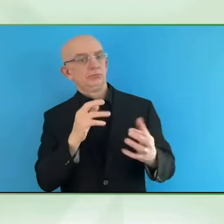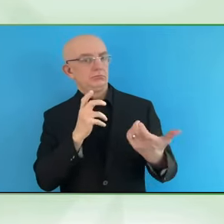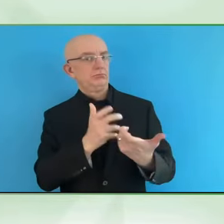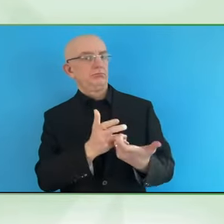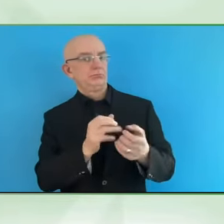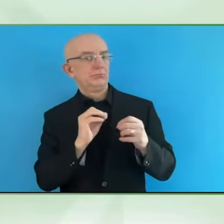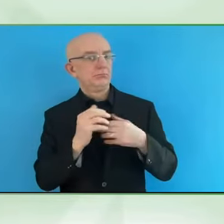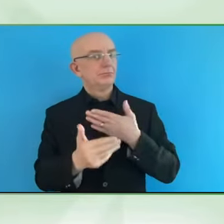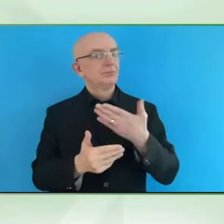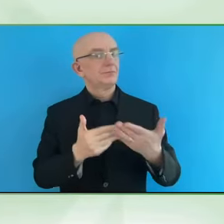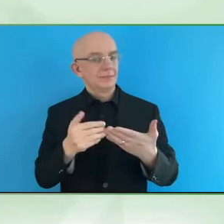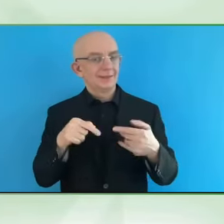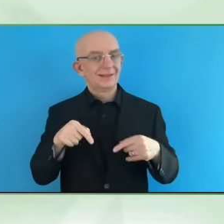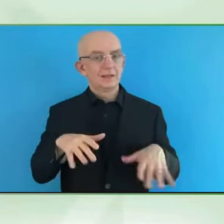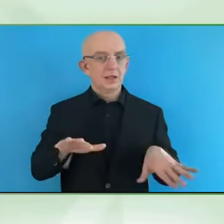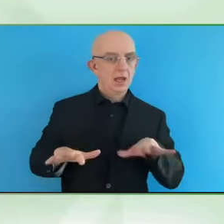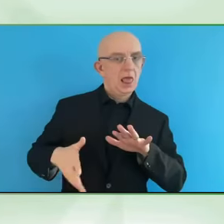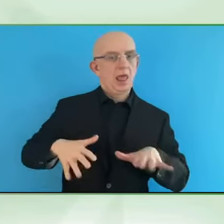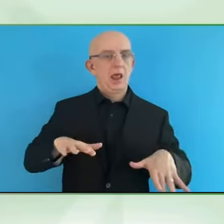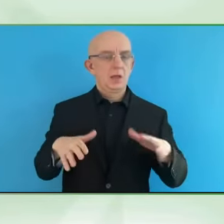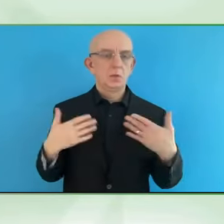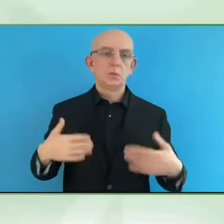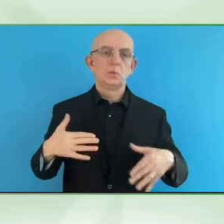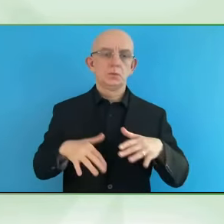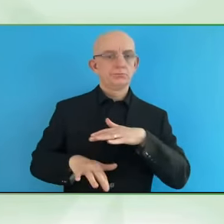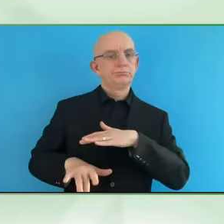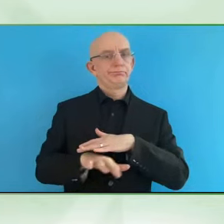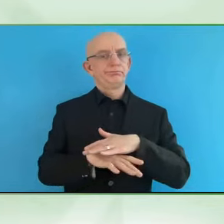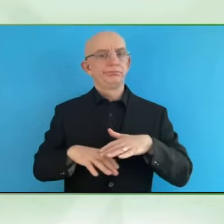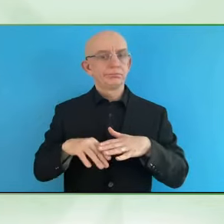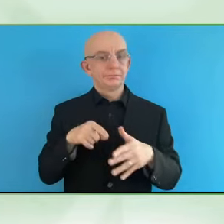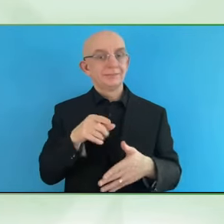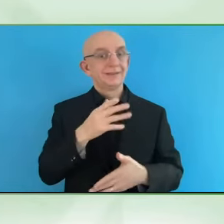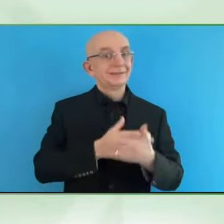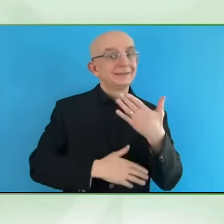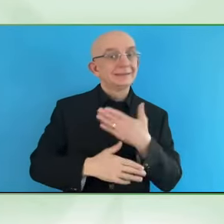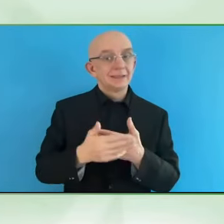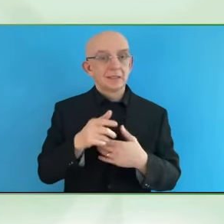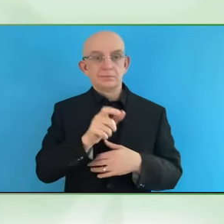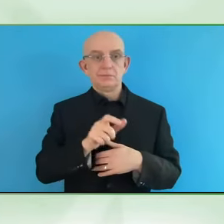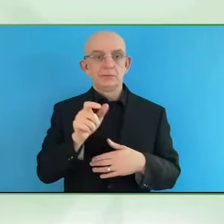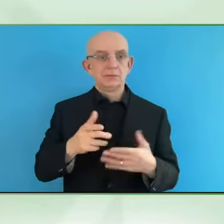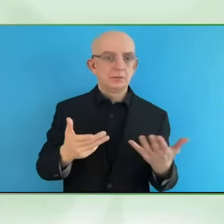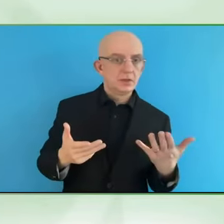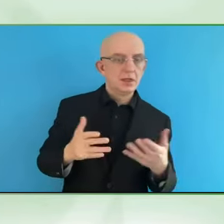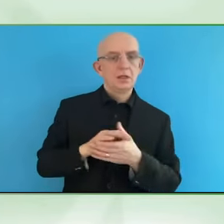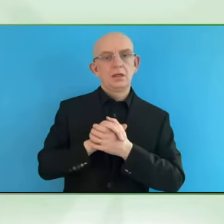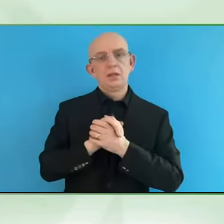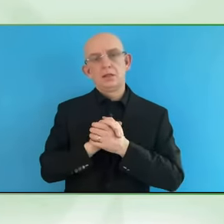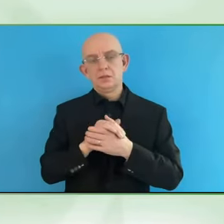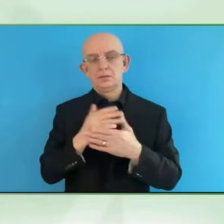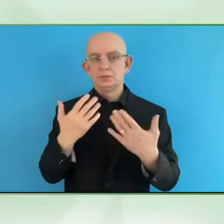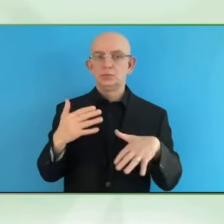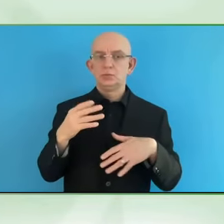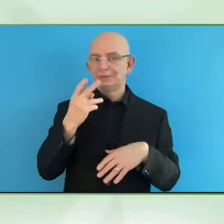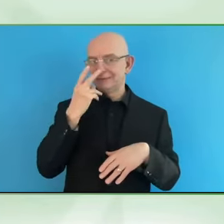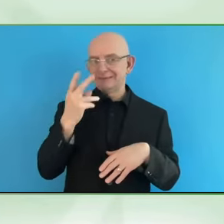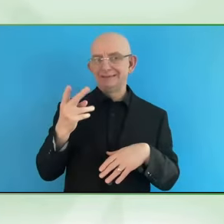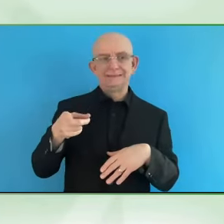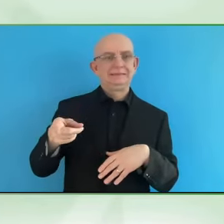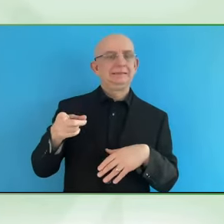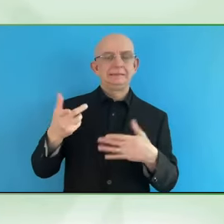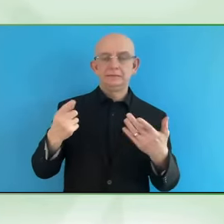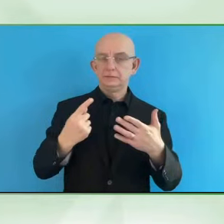member. A human rights approach to education, as many committed to in the UNCRPD, requires structural national policy on